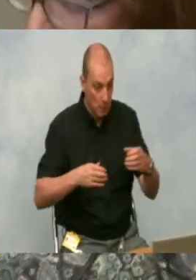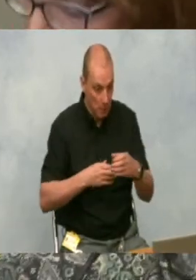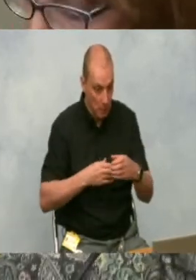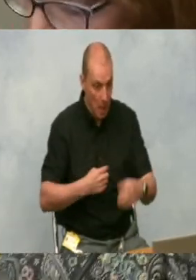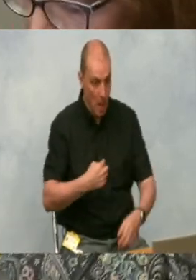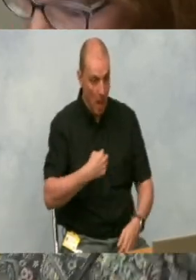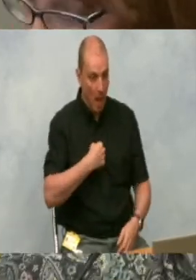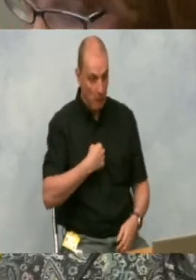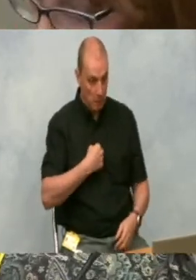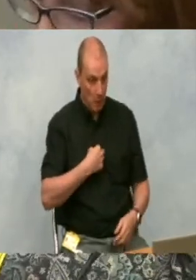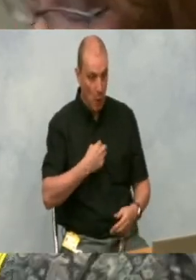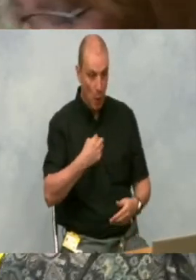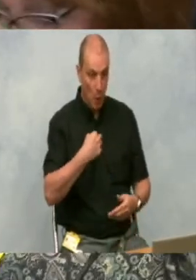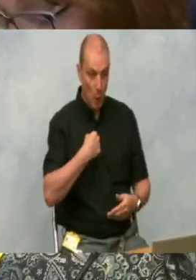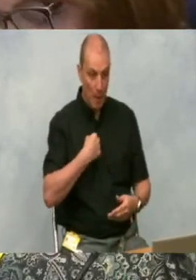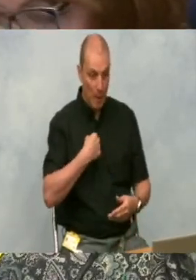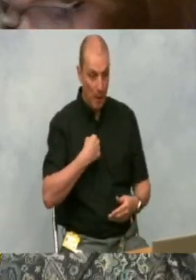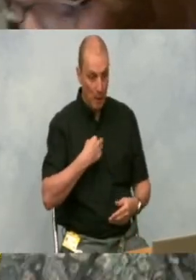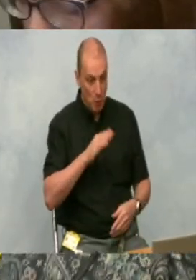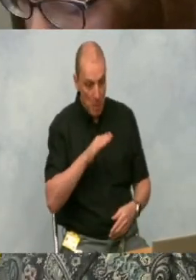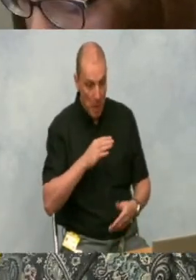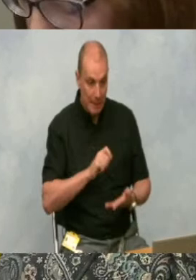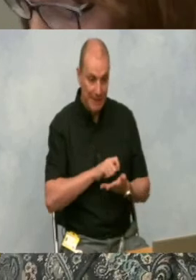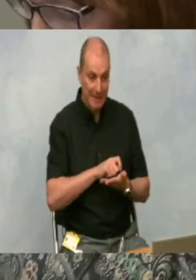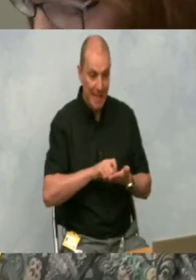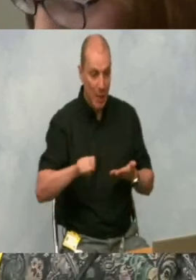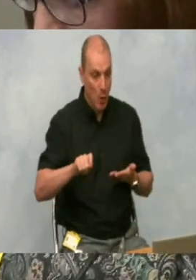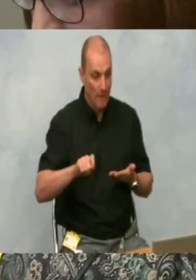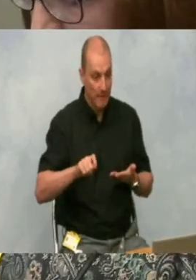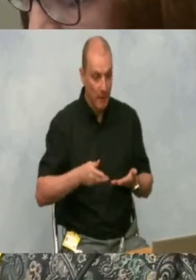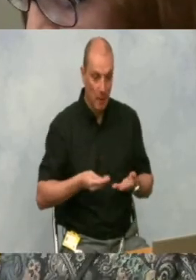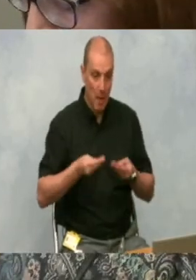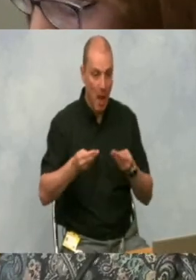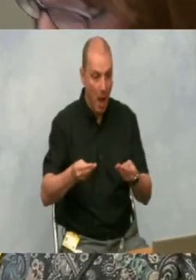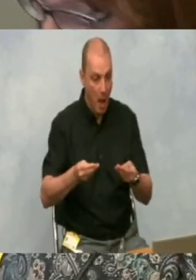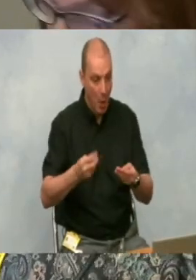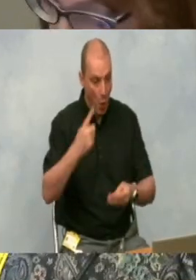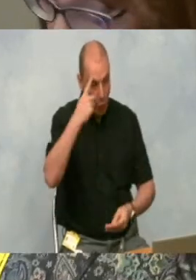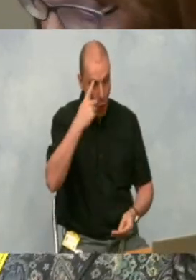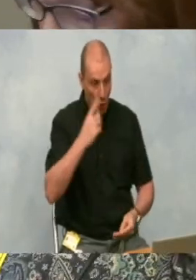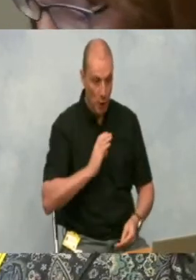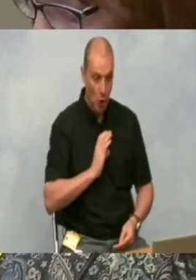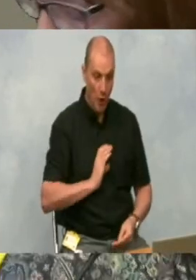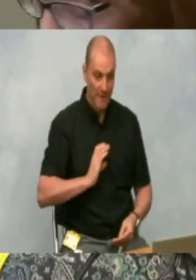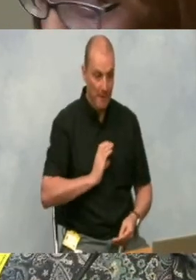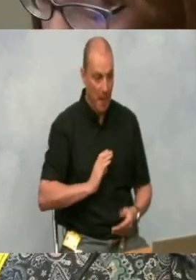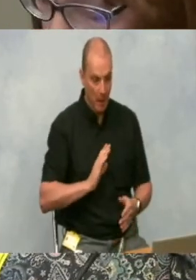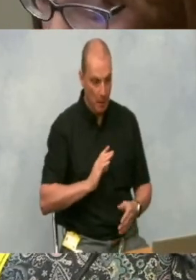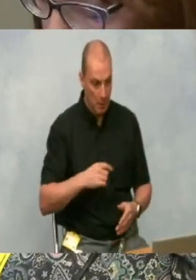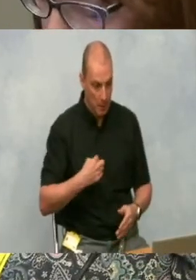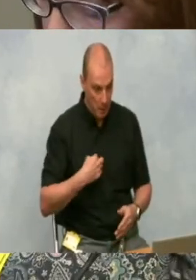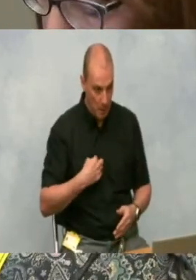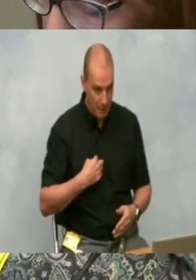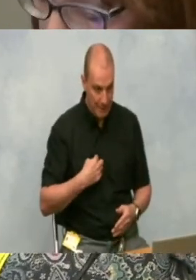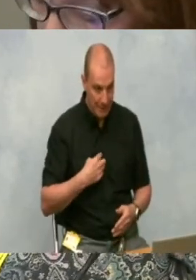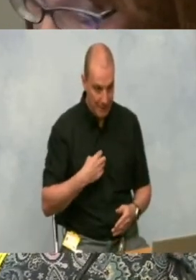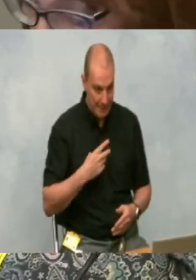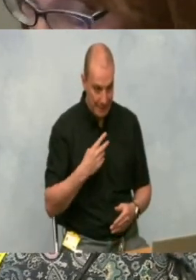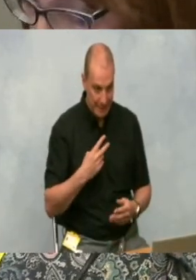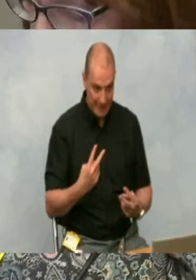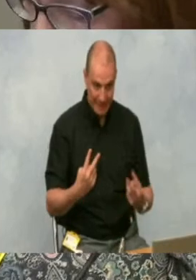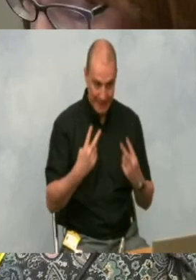sale, which, as you can tell, there's a great deal of discomfort at the price of it. There's a bit of discomfort about the lack